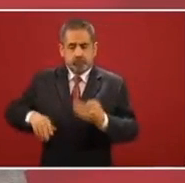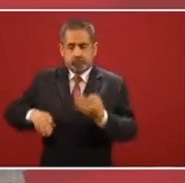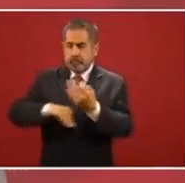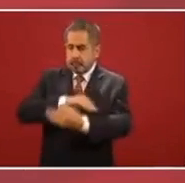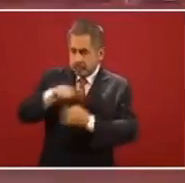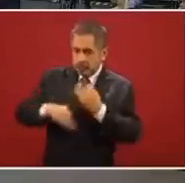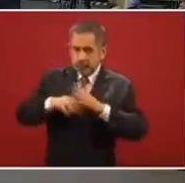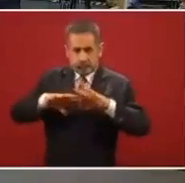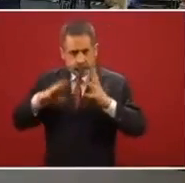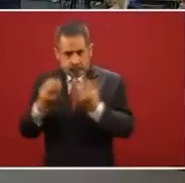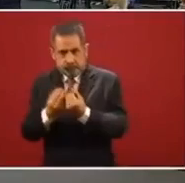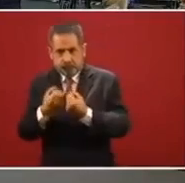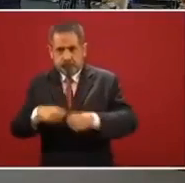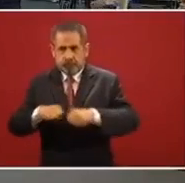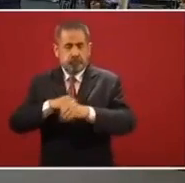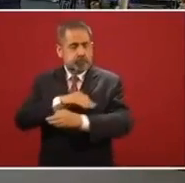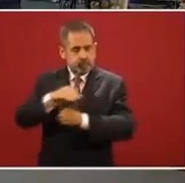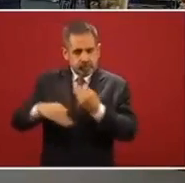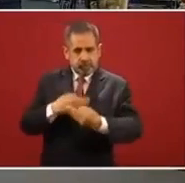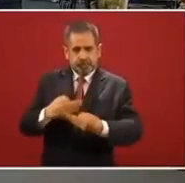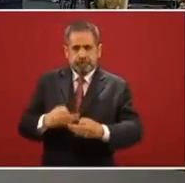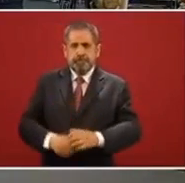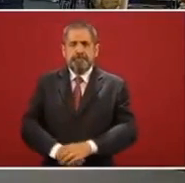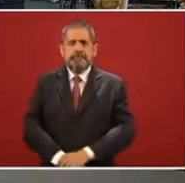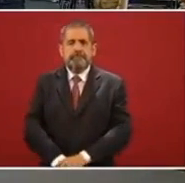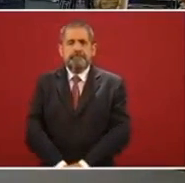society. Gracias. Thank you.